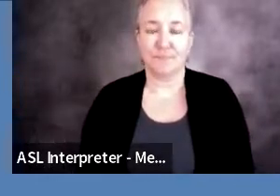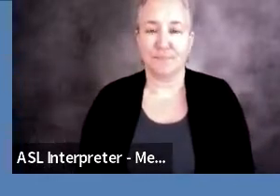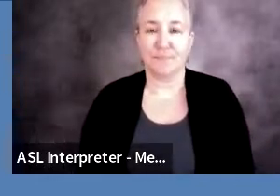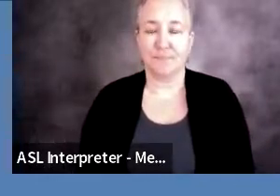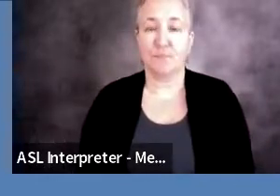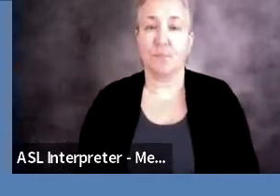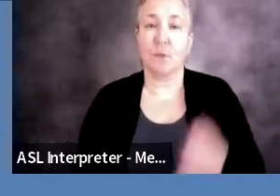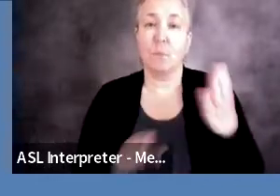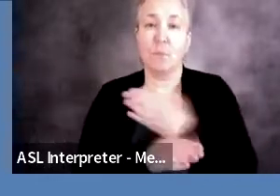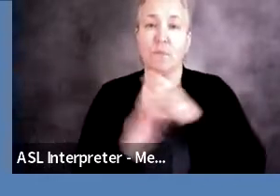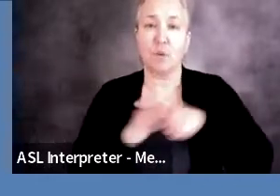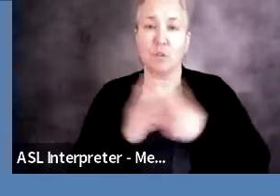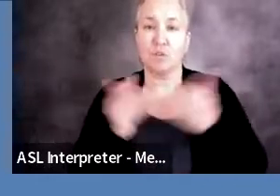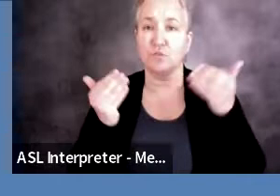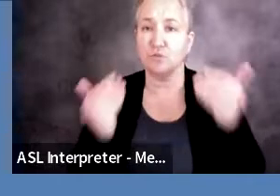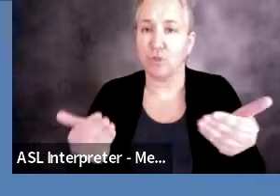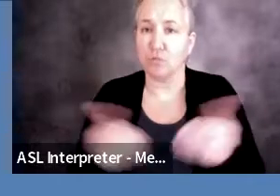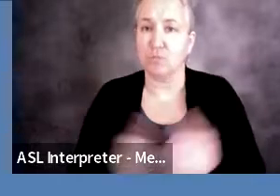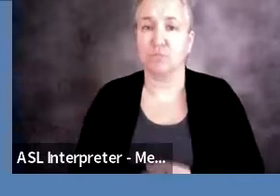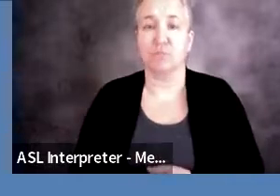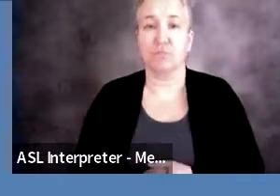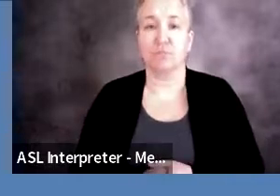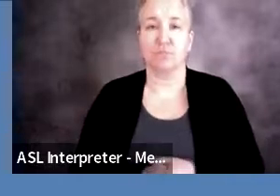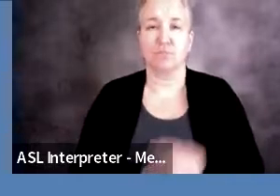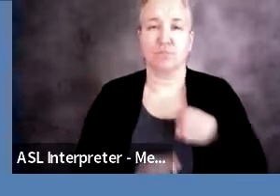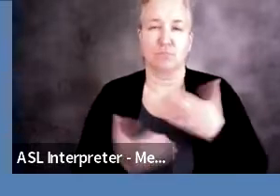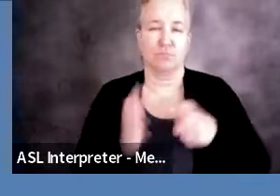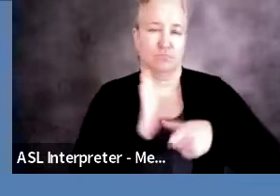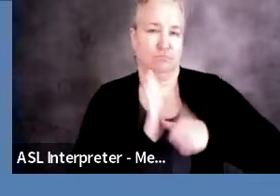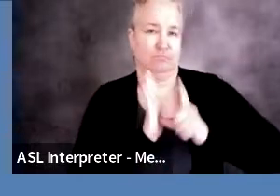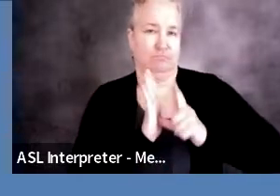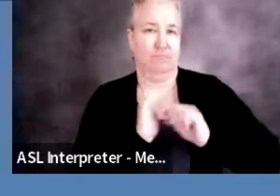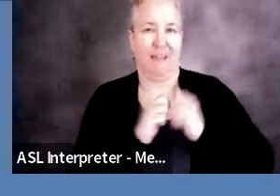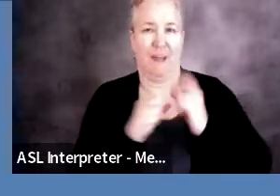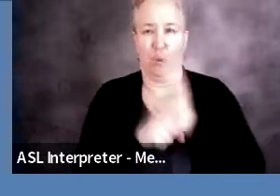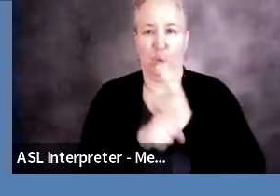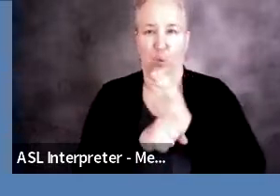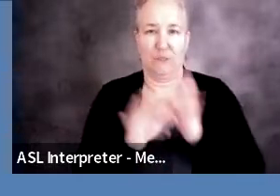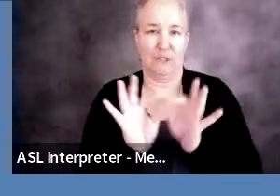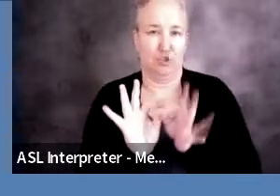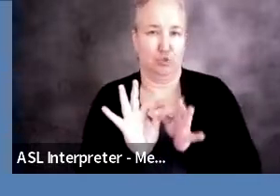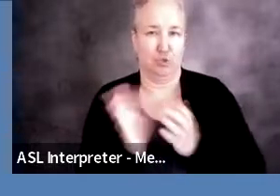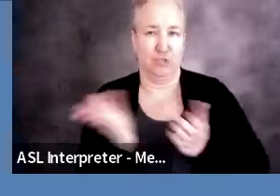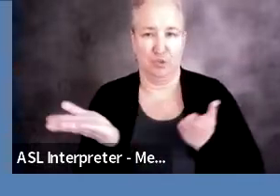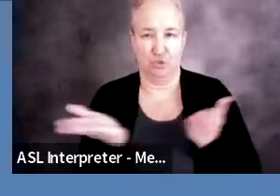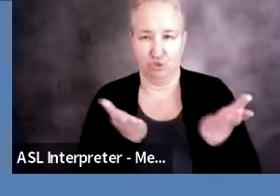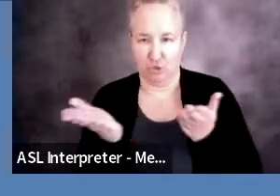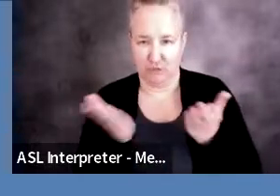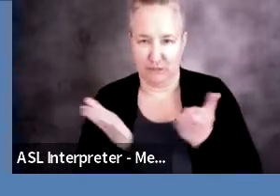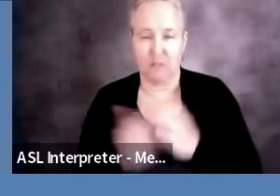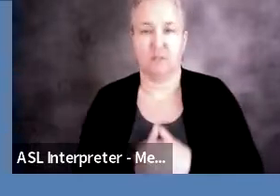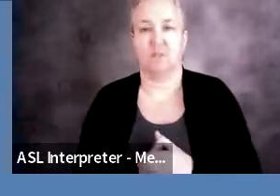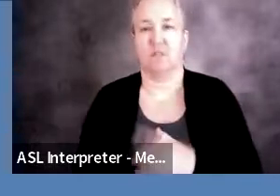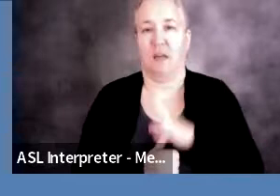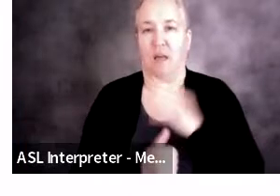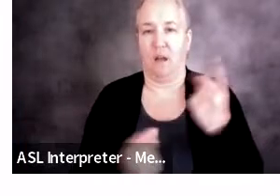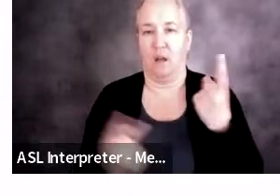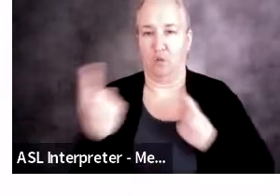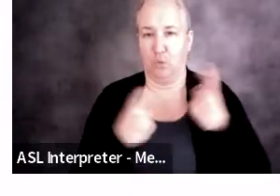Before we get started, I wanted to go over how to use the interpretation services and ask